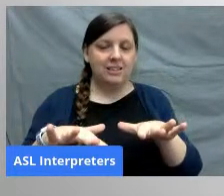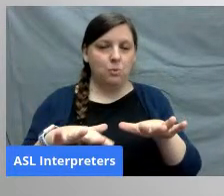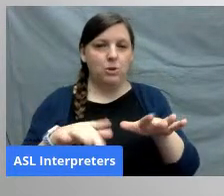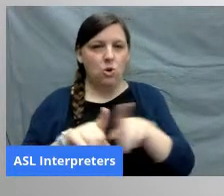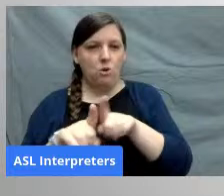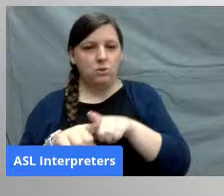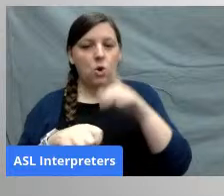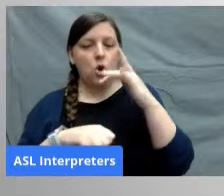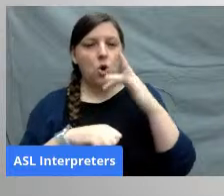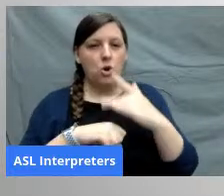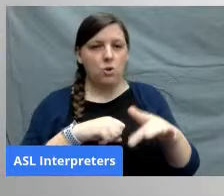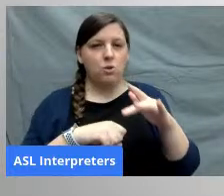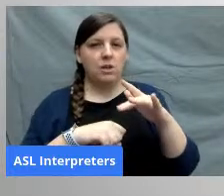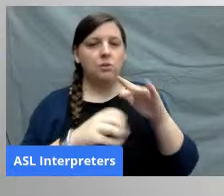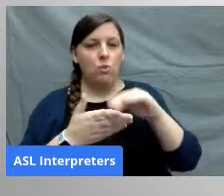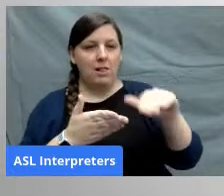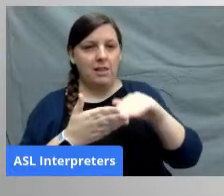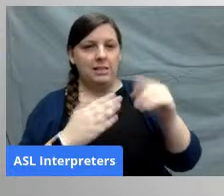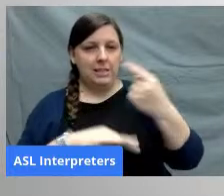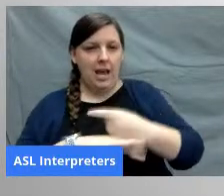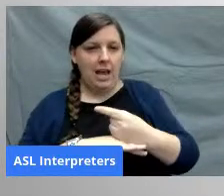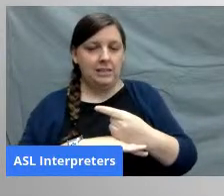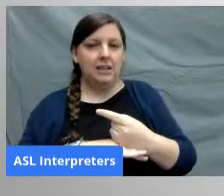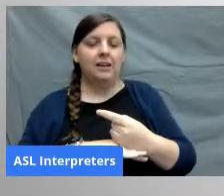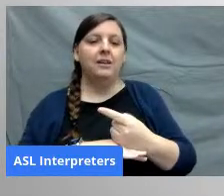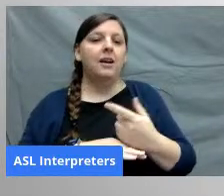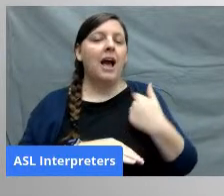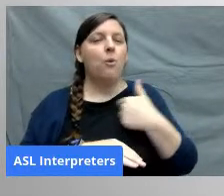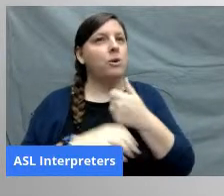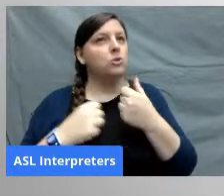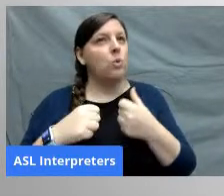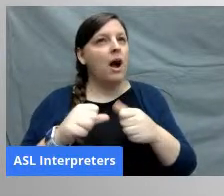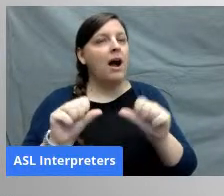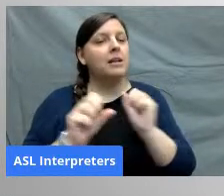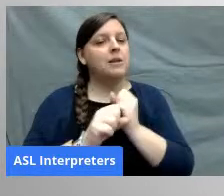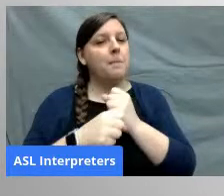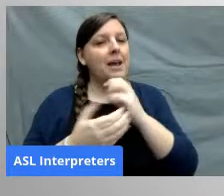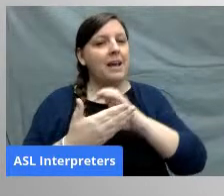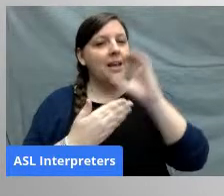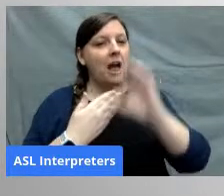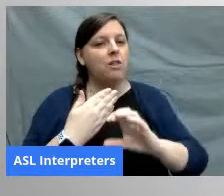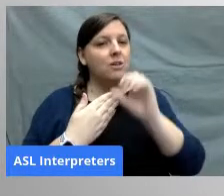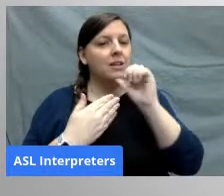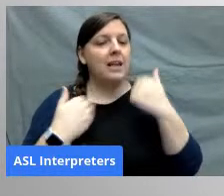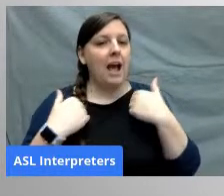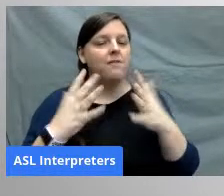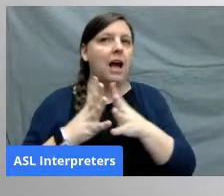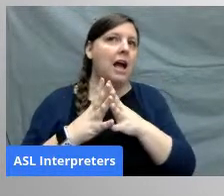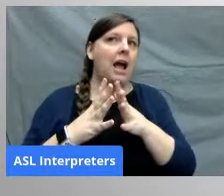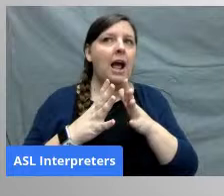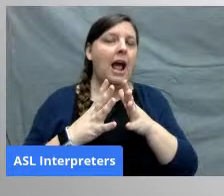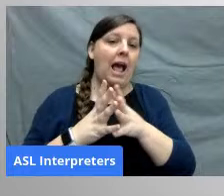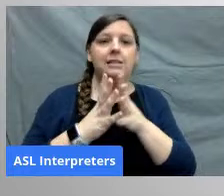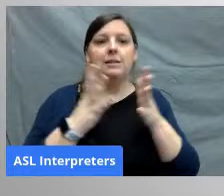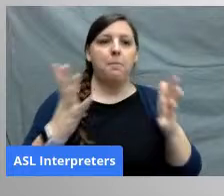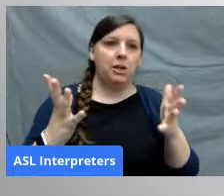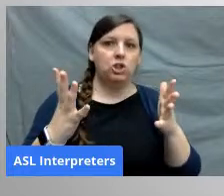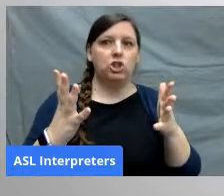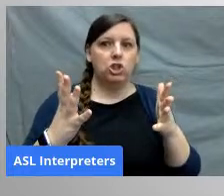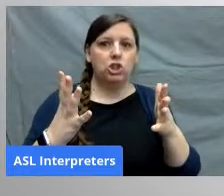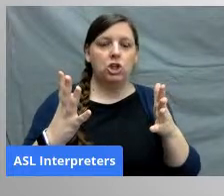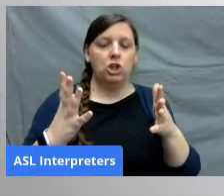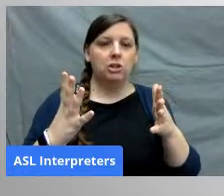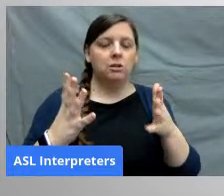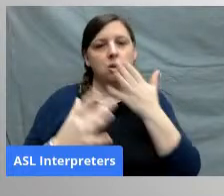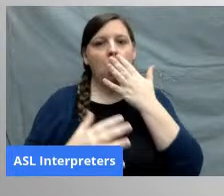We were trying, and we always have room for improvement, to try to make a calendar that did not have as much text and